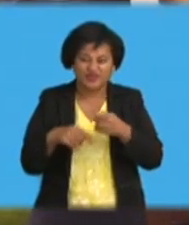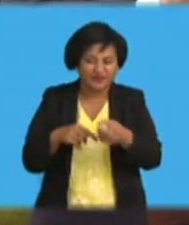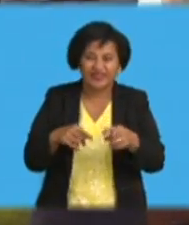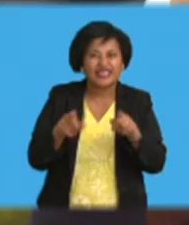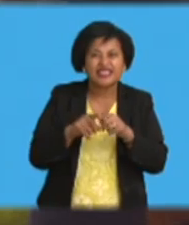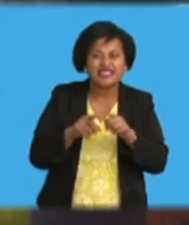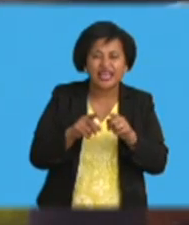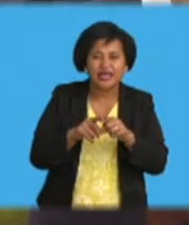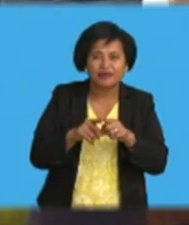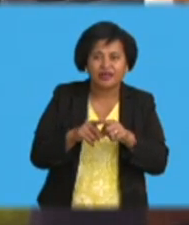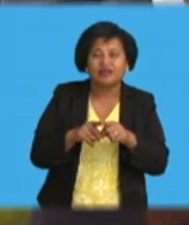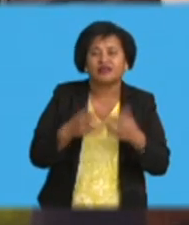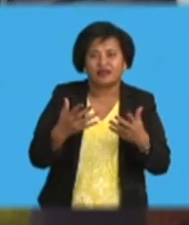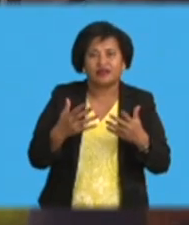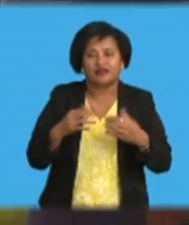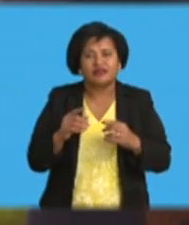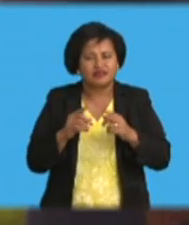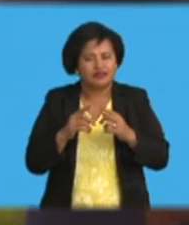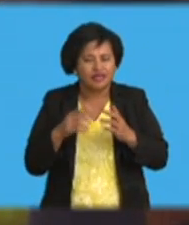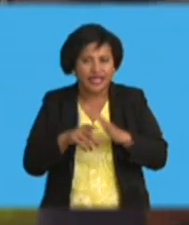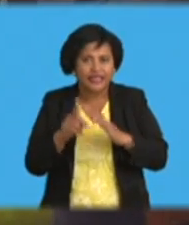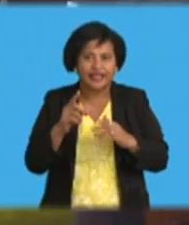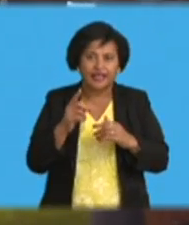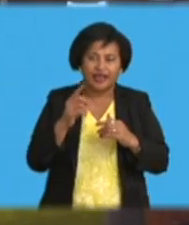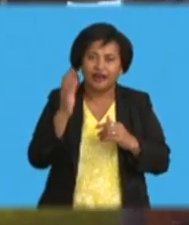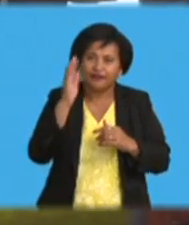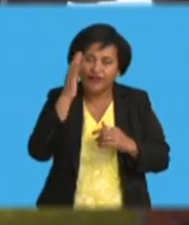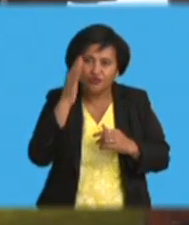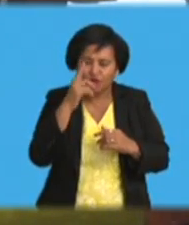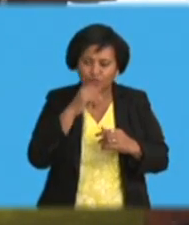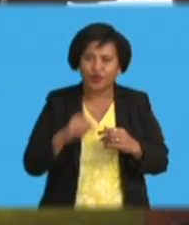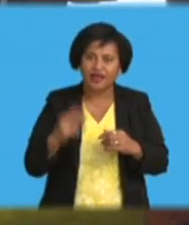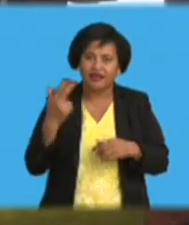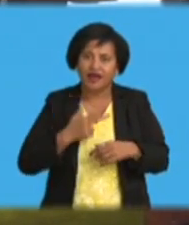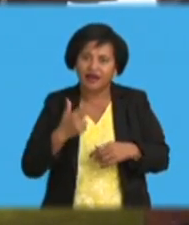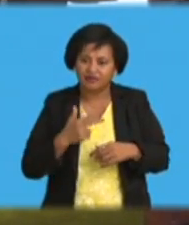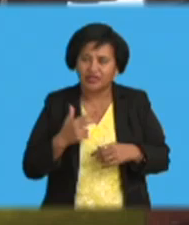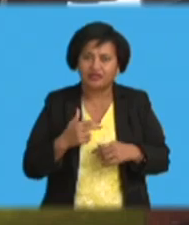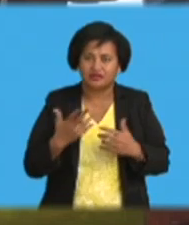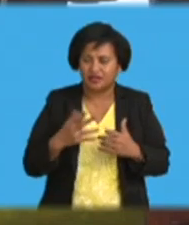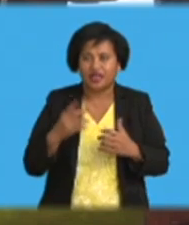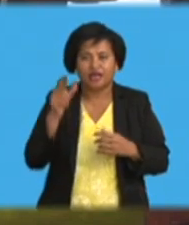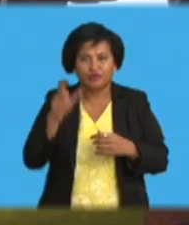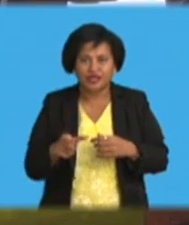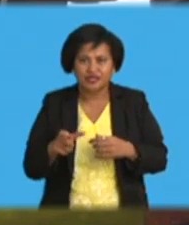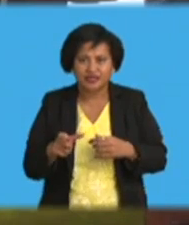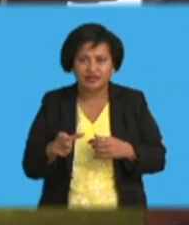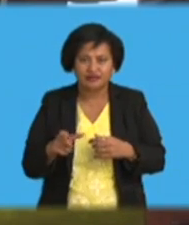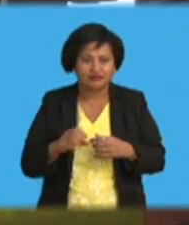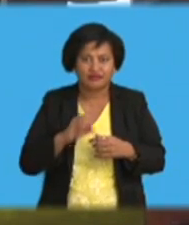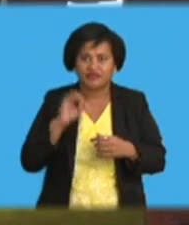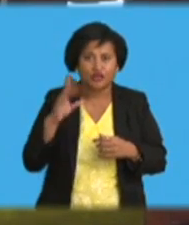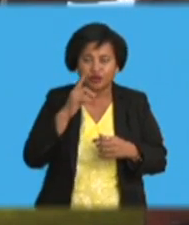by electronic communication, they need to be treated just as seriously. Madam Speaker, there is no excuse for dragging our feet when it comes to protecting